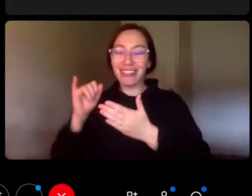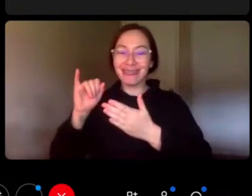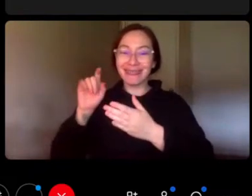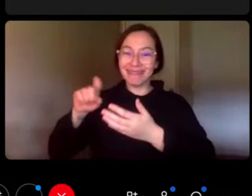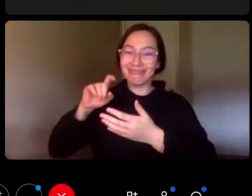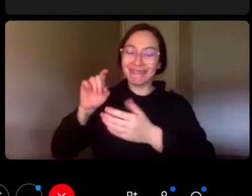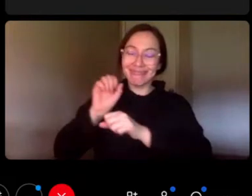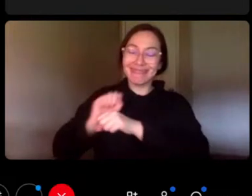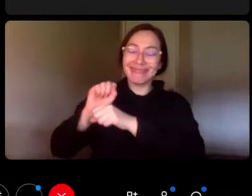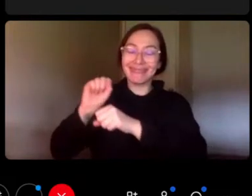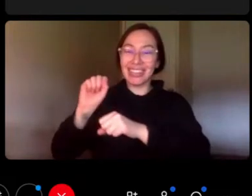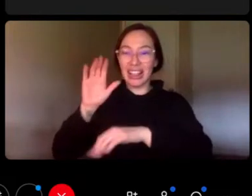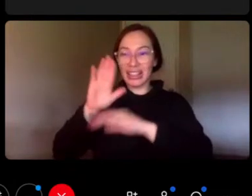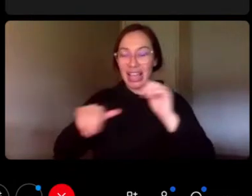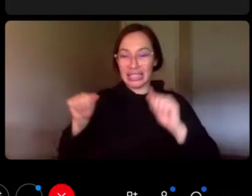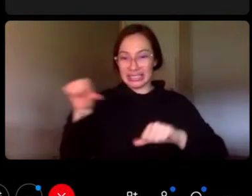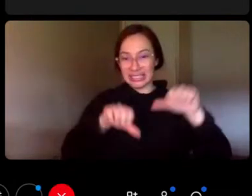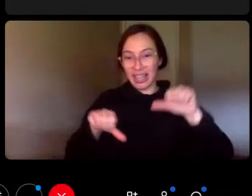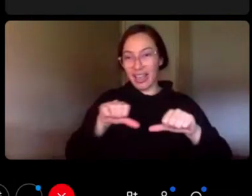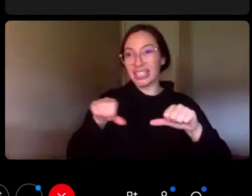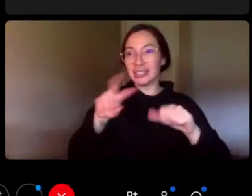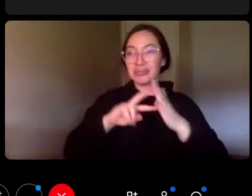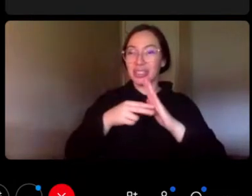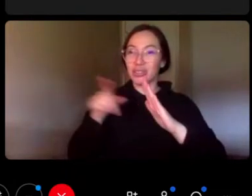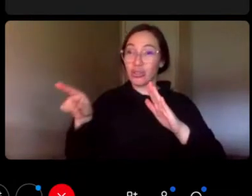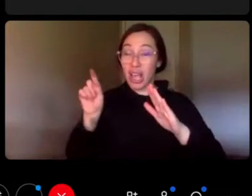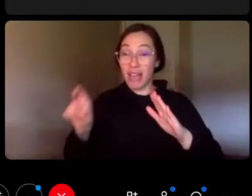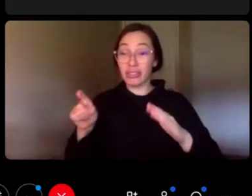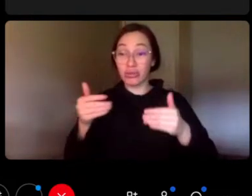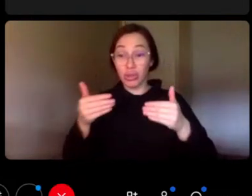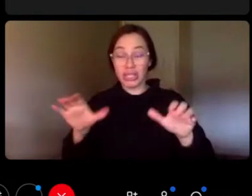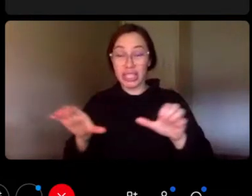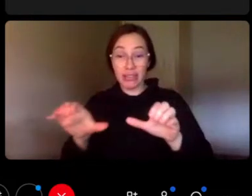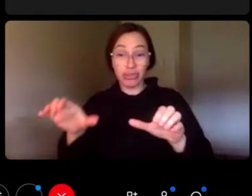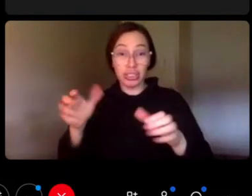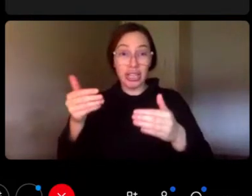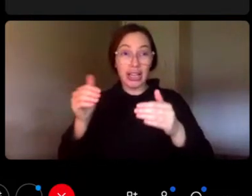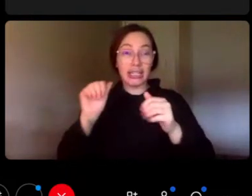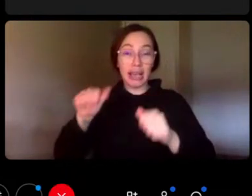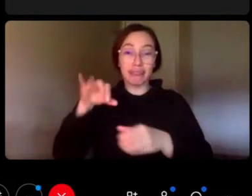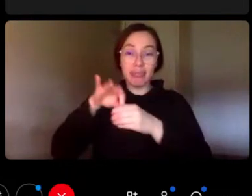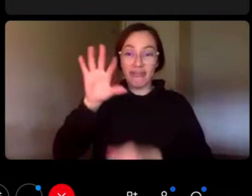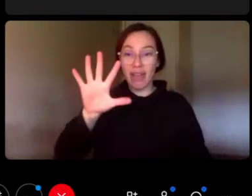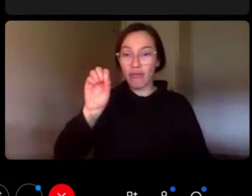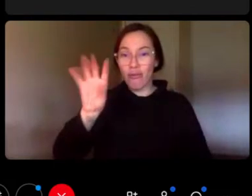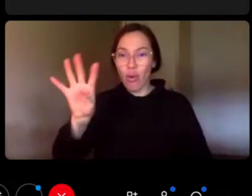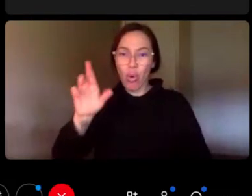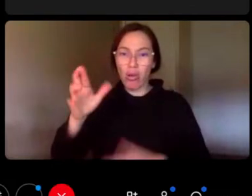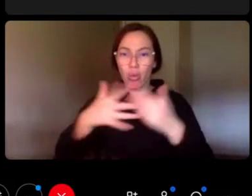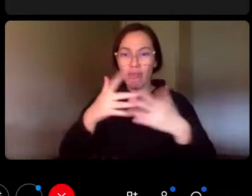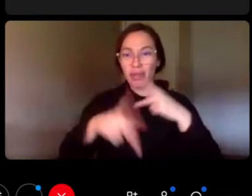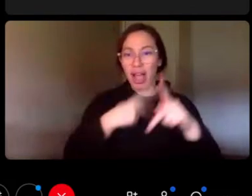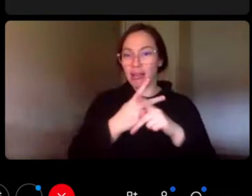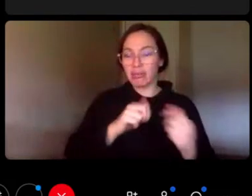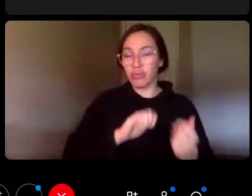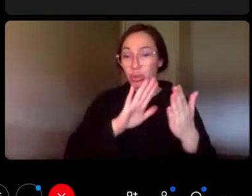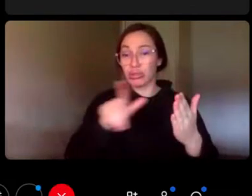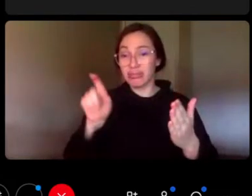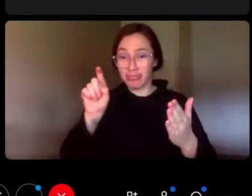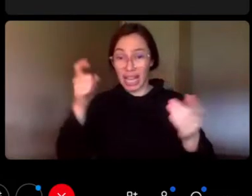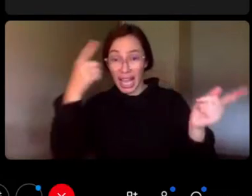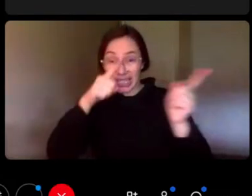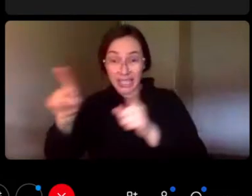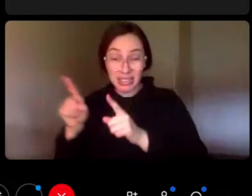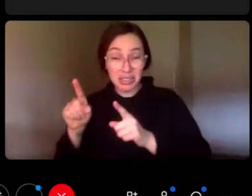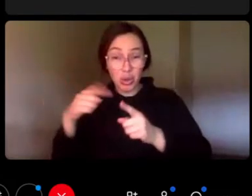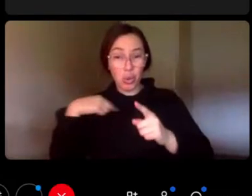handbook can be adopted and you can take action and adopt it on a 5-0 vote or whatever the vote is. You can also say, is there consensus? You know, we've